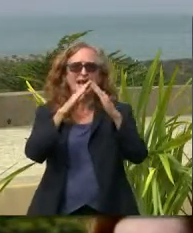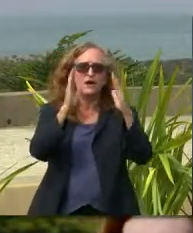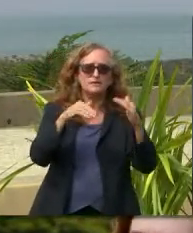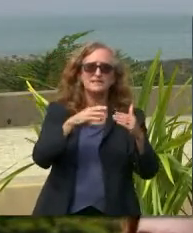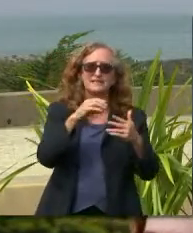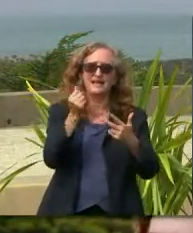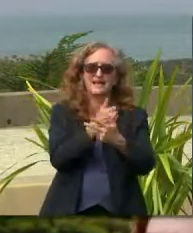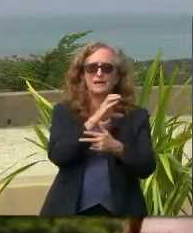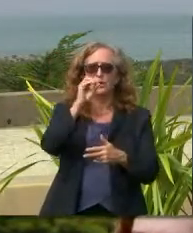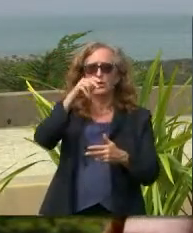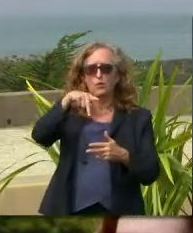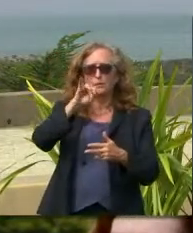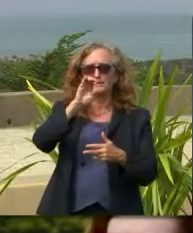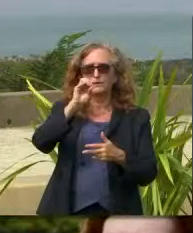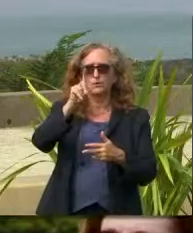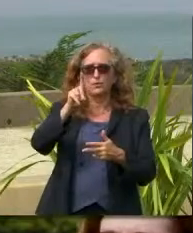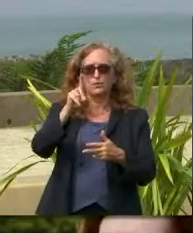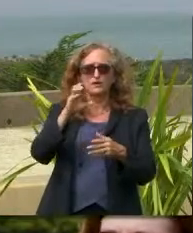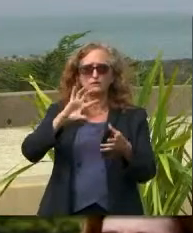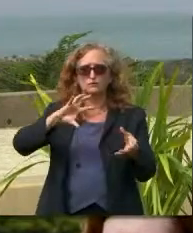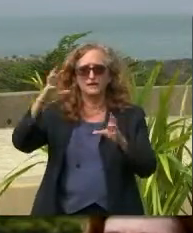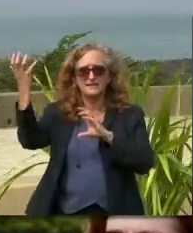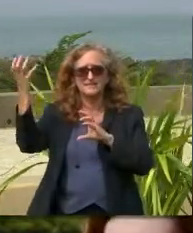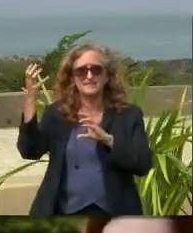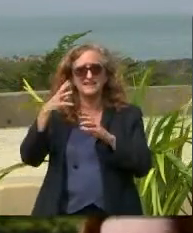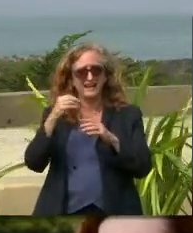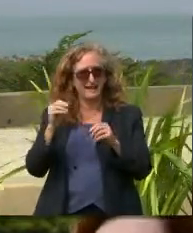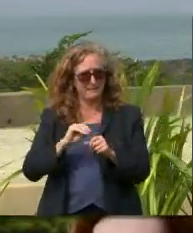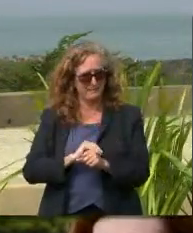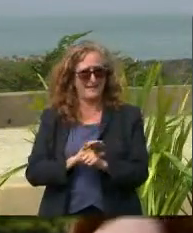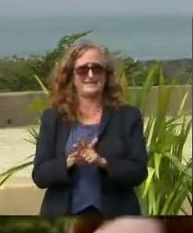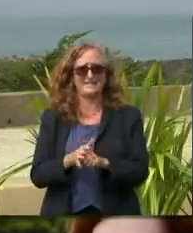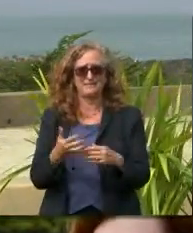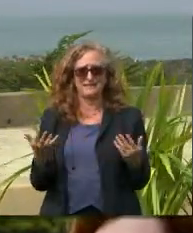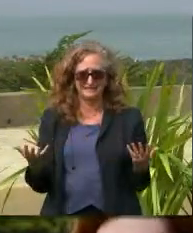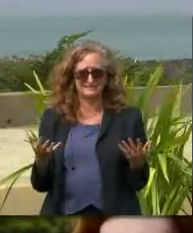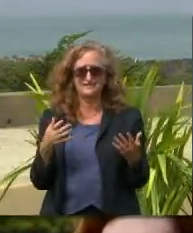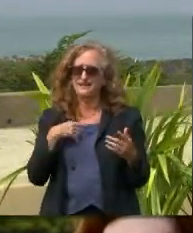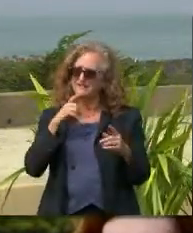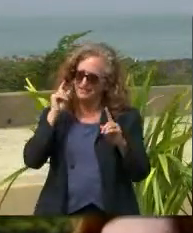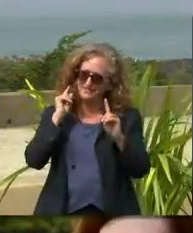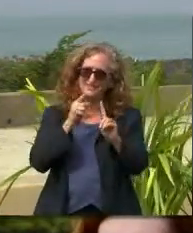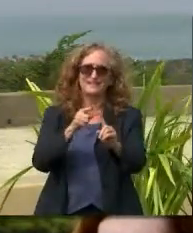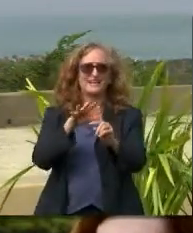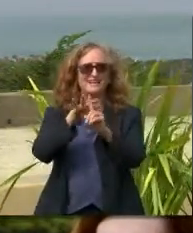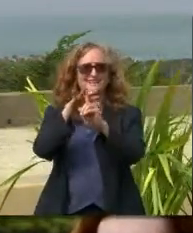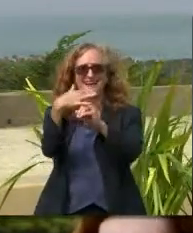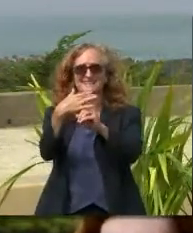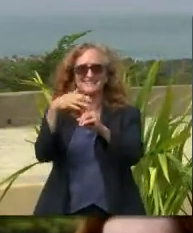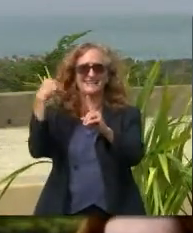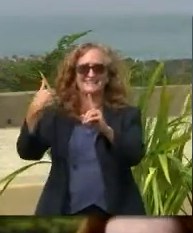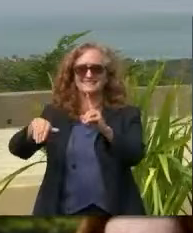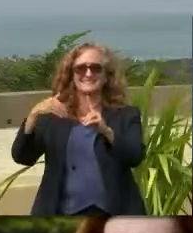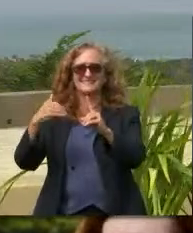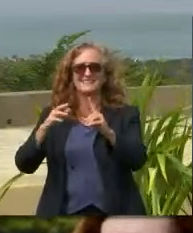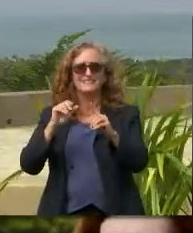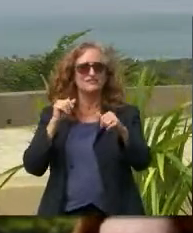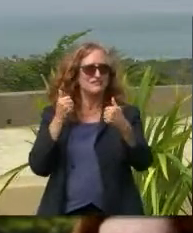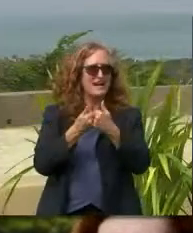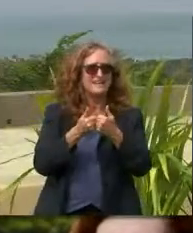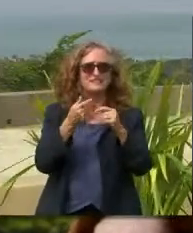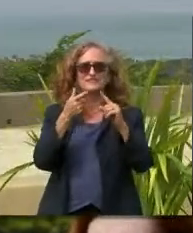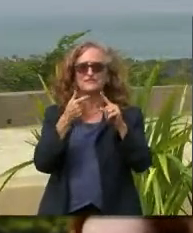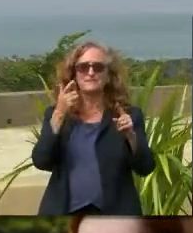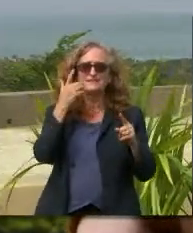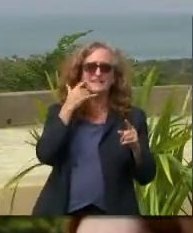opioid crisis, about how we've all come out of a global pandemic. I mean, we need to contextualize this. The challenges that Californians